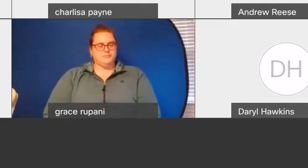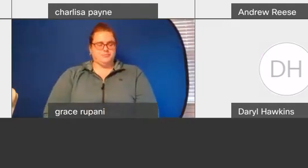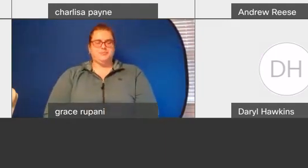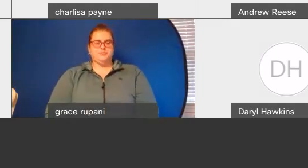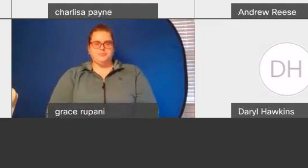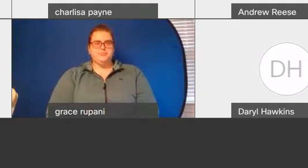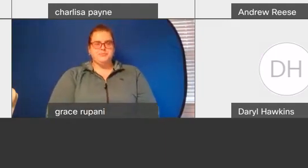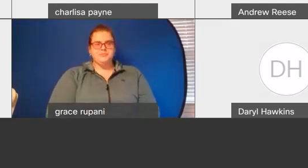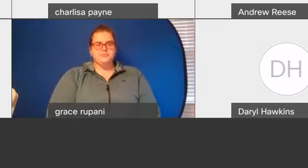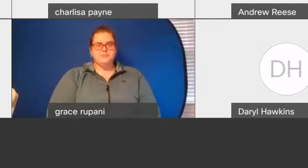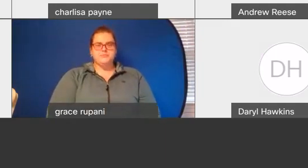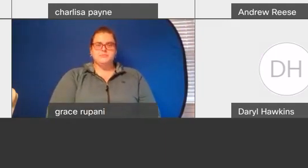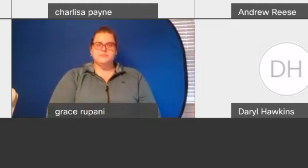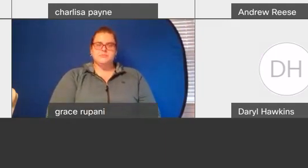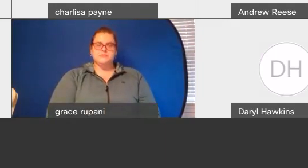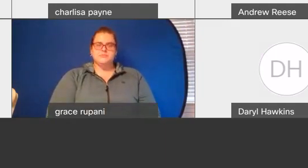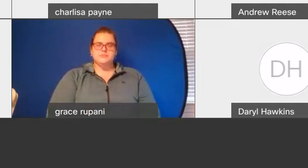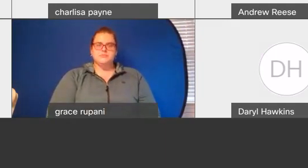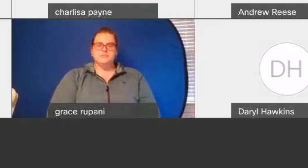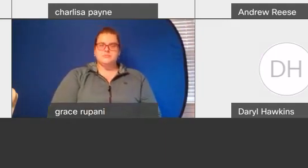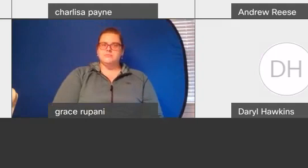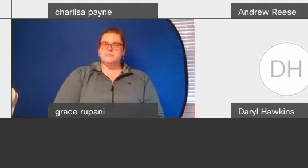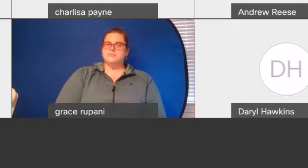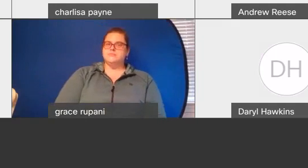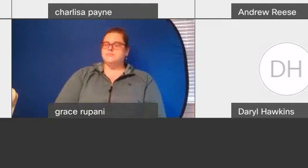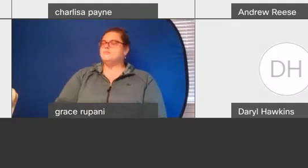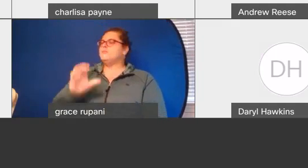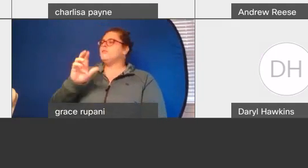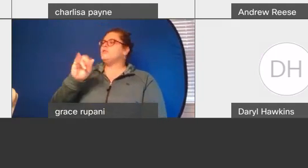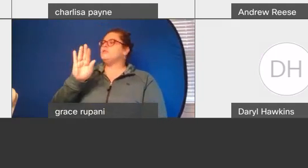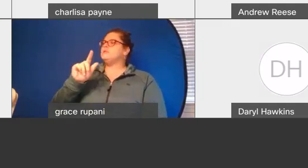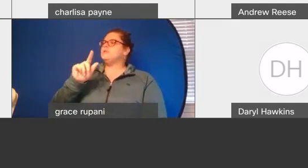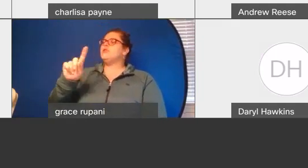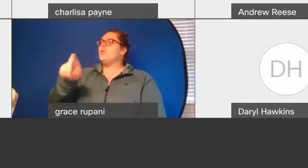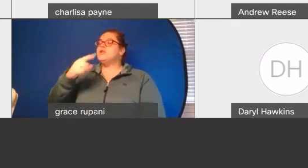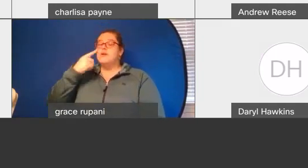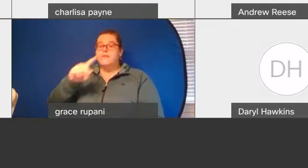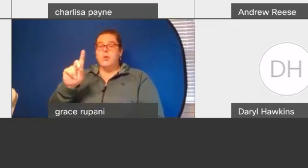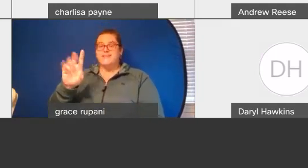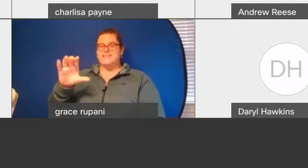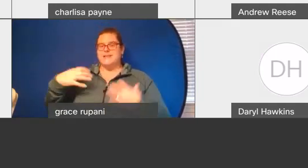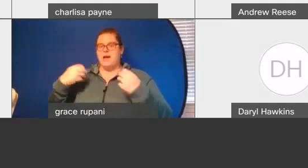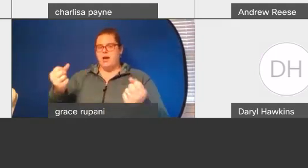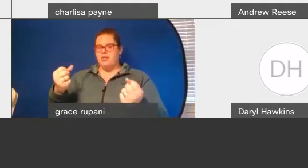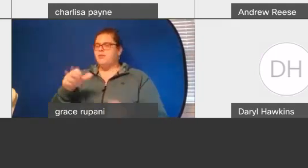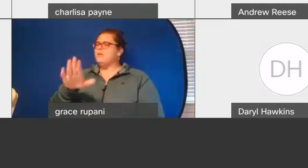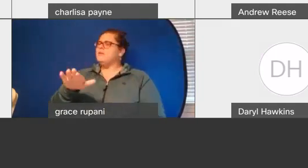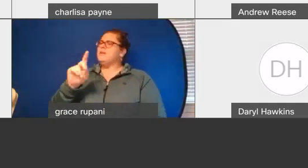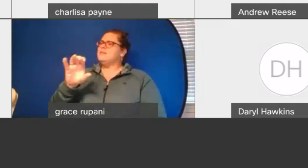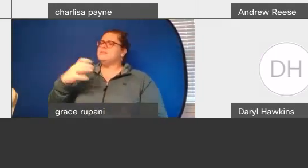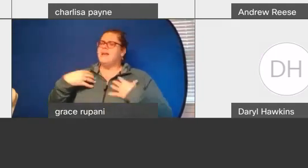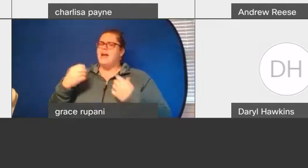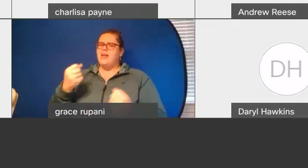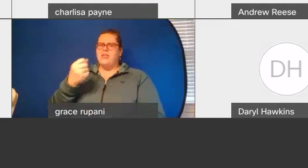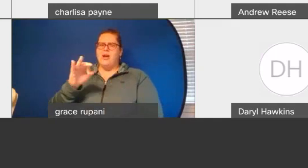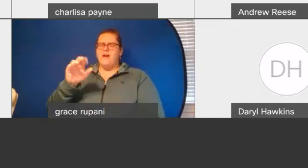And this question for DC Health, how many cases does DC Health have of a DSP who